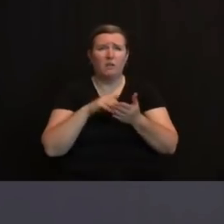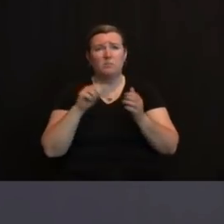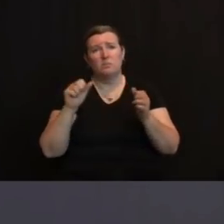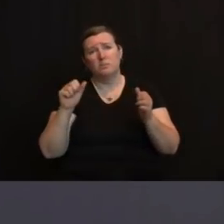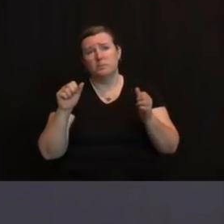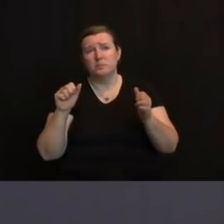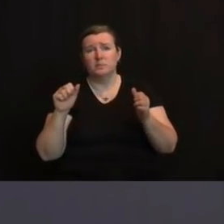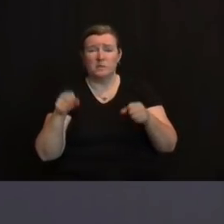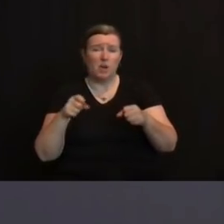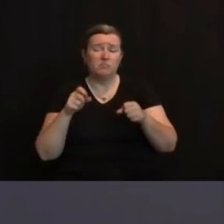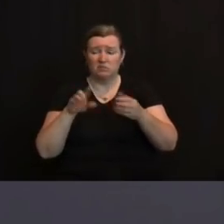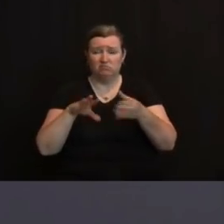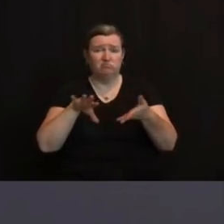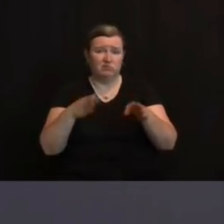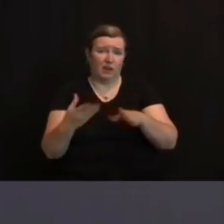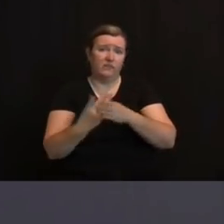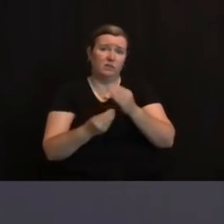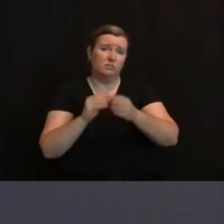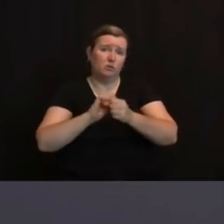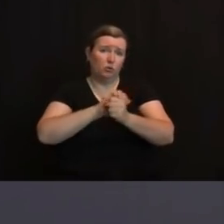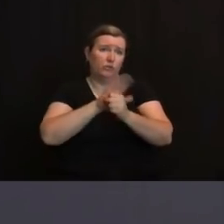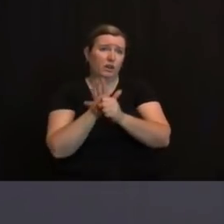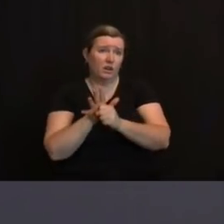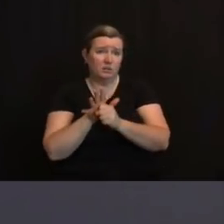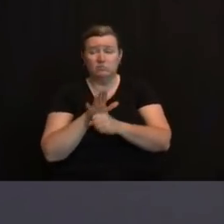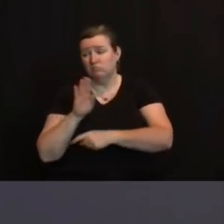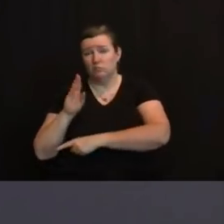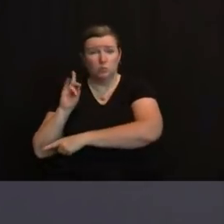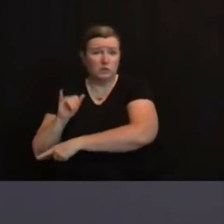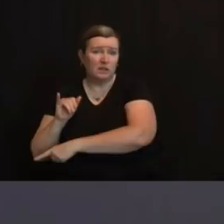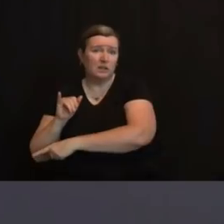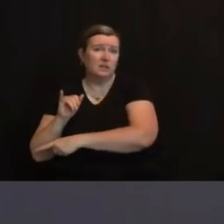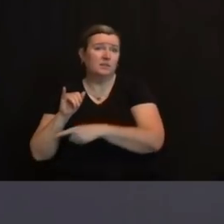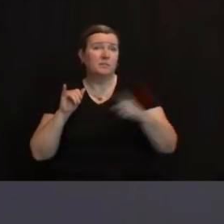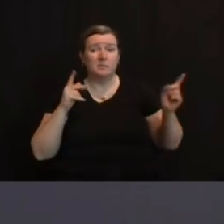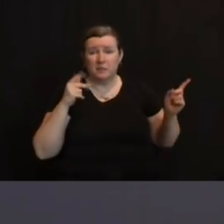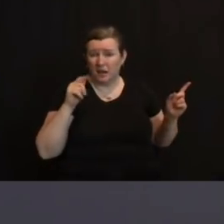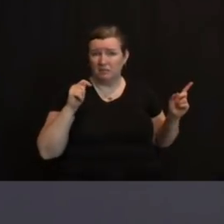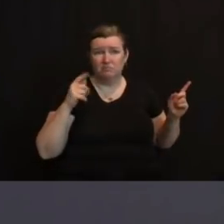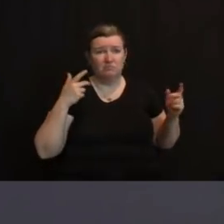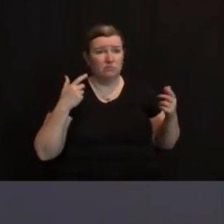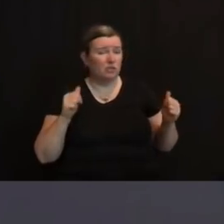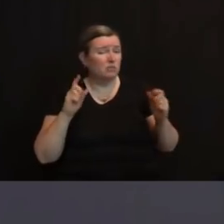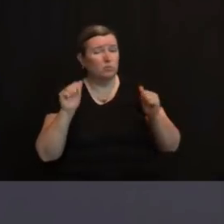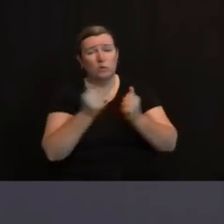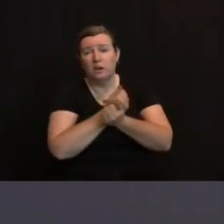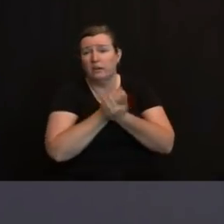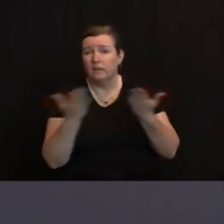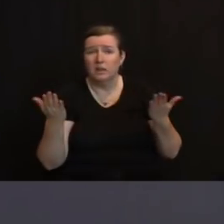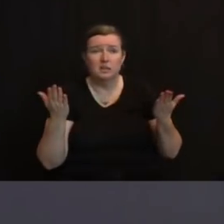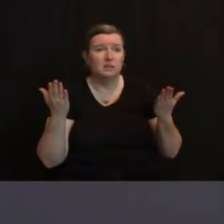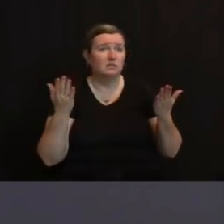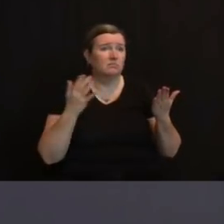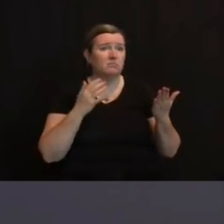am trying, Judy, Ed, Pat, we're all trying desperately to do everything we can to not go back through that